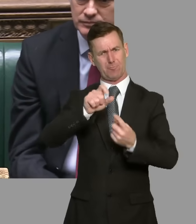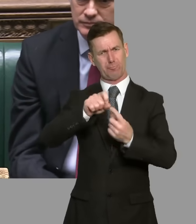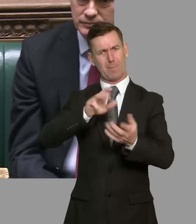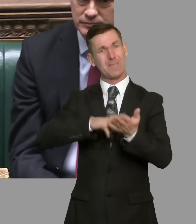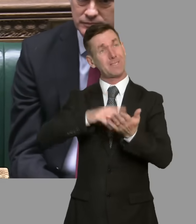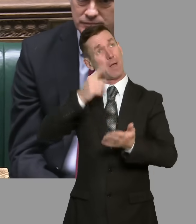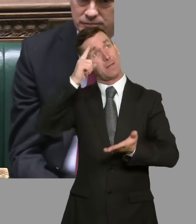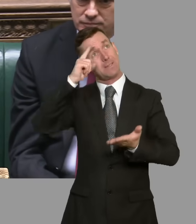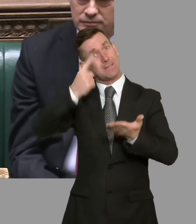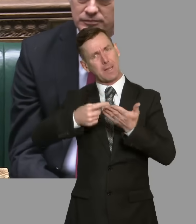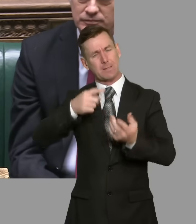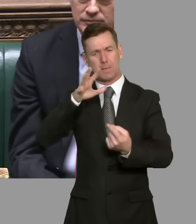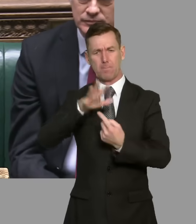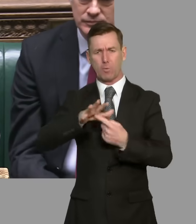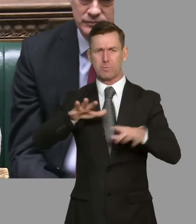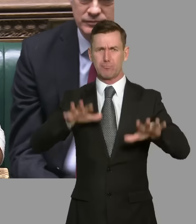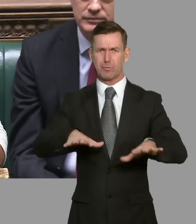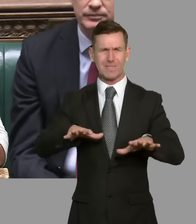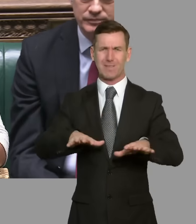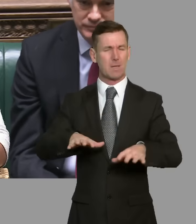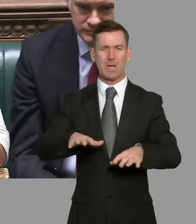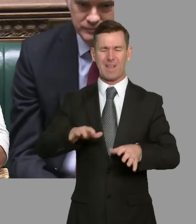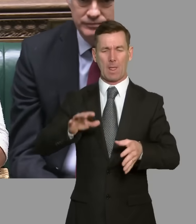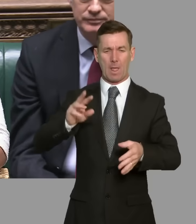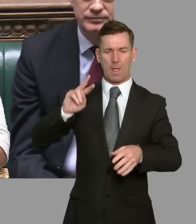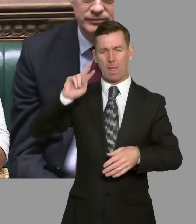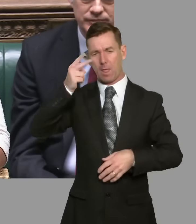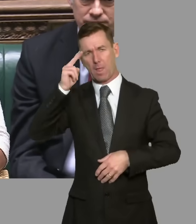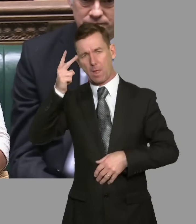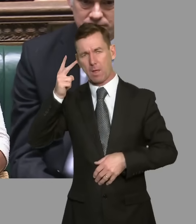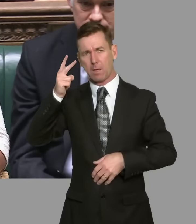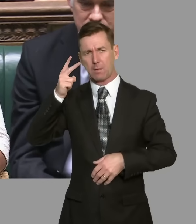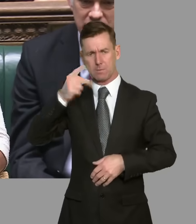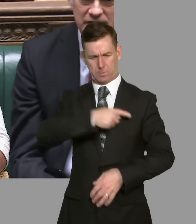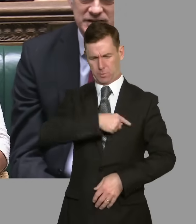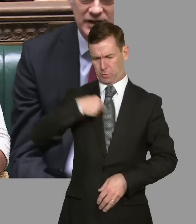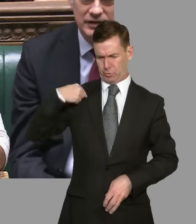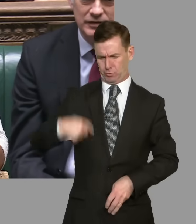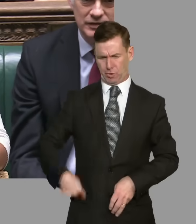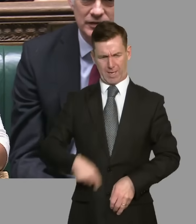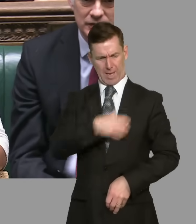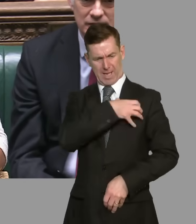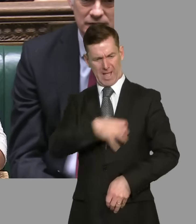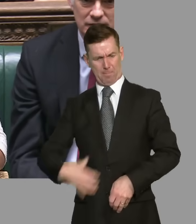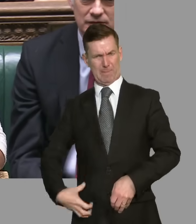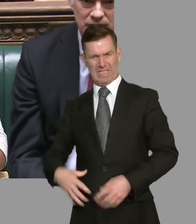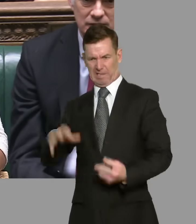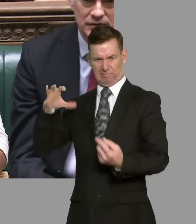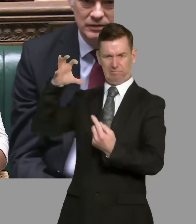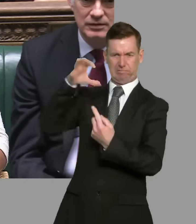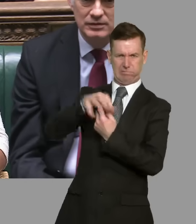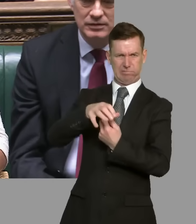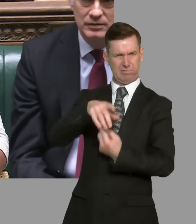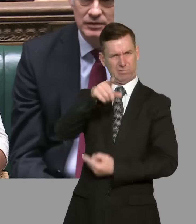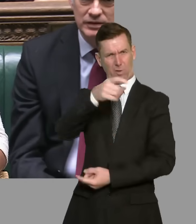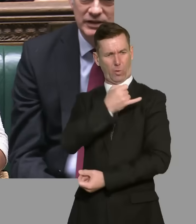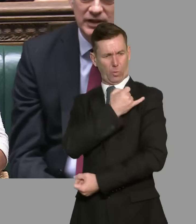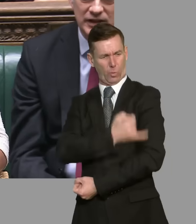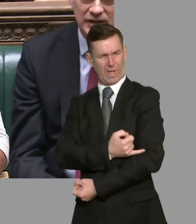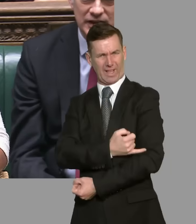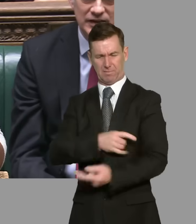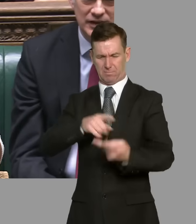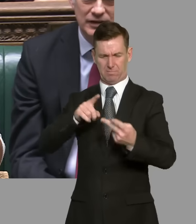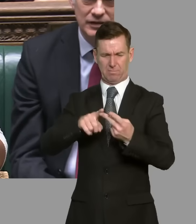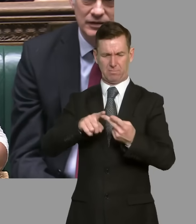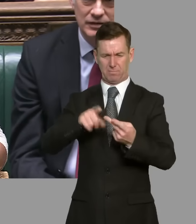spy hub embassy, he's too weak. On Chagos, he's too weak. On funding for the armed forces, he's too